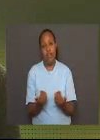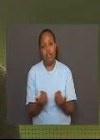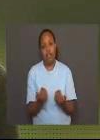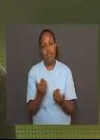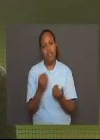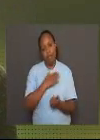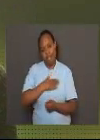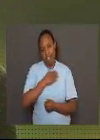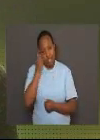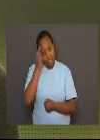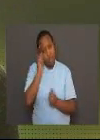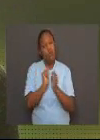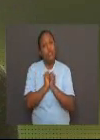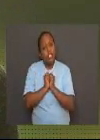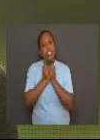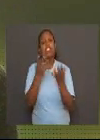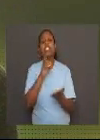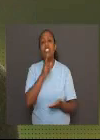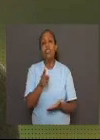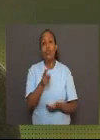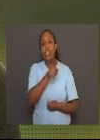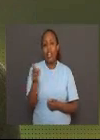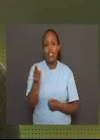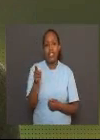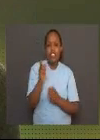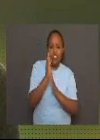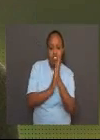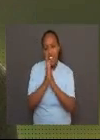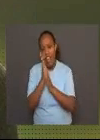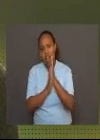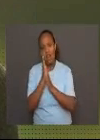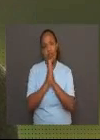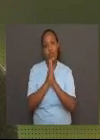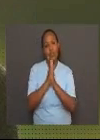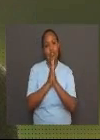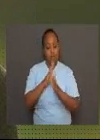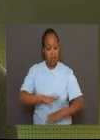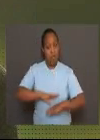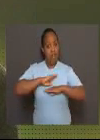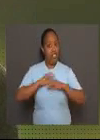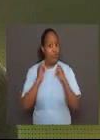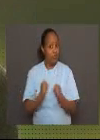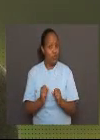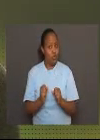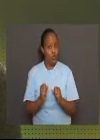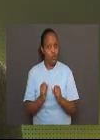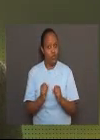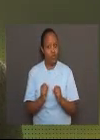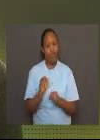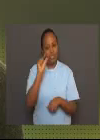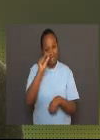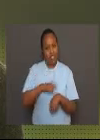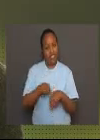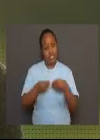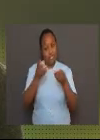think about how you can satisfy your curiosity on the subject you wrote down a moment